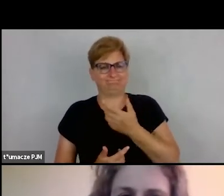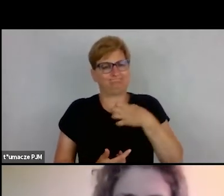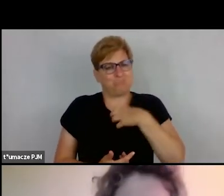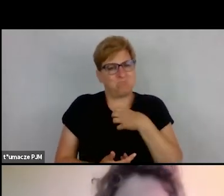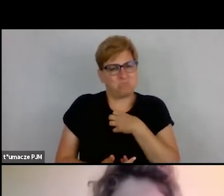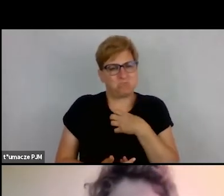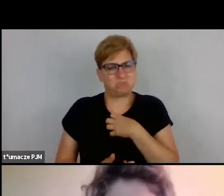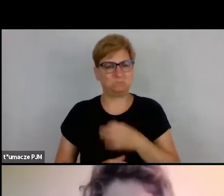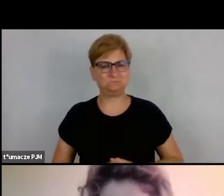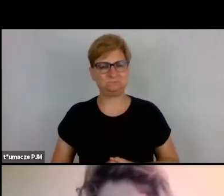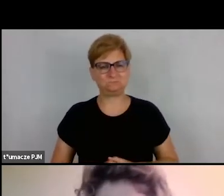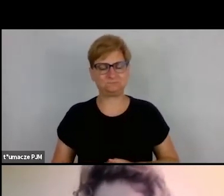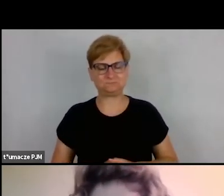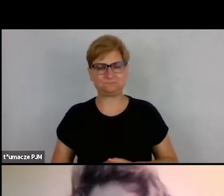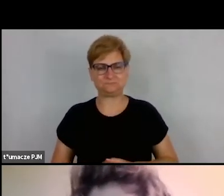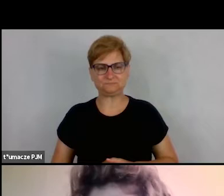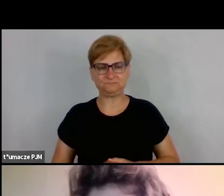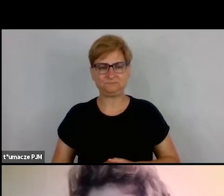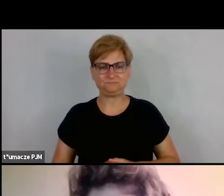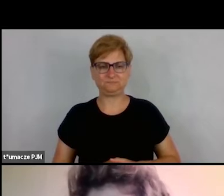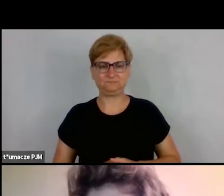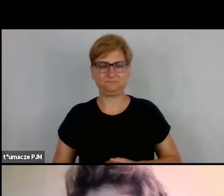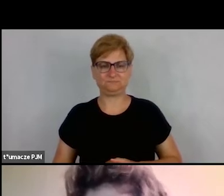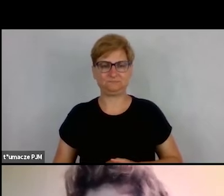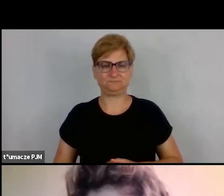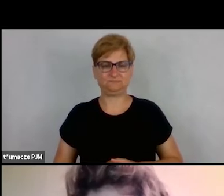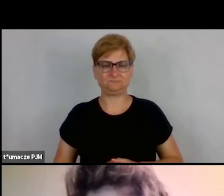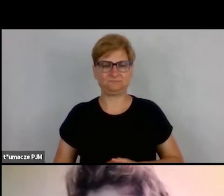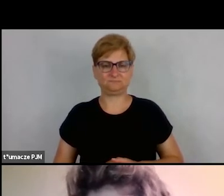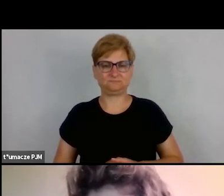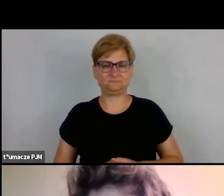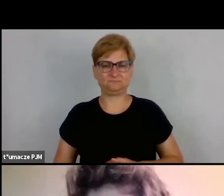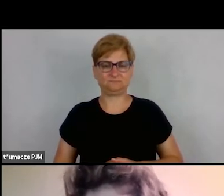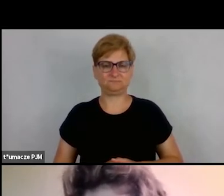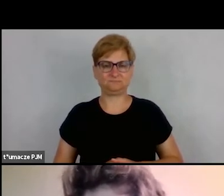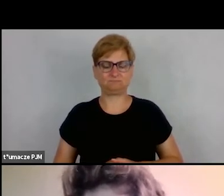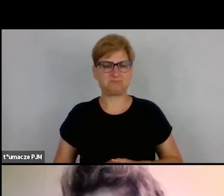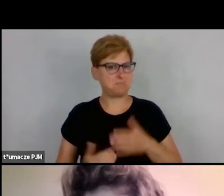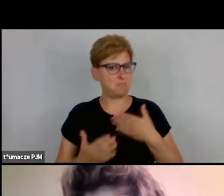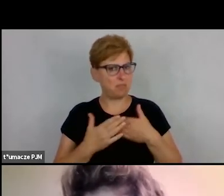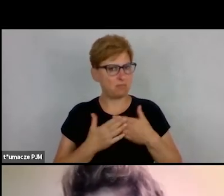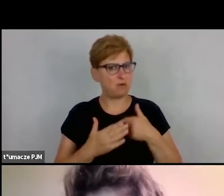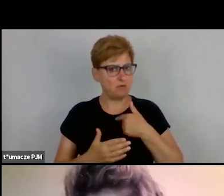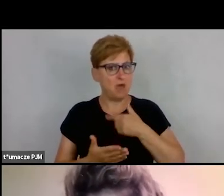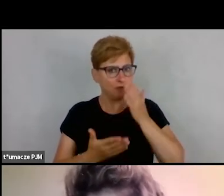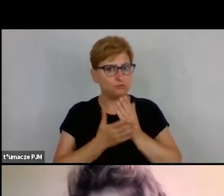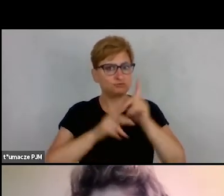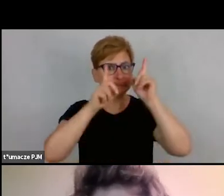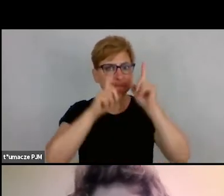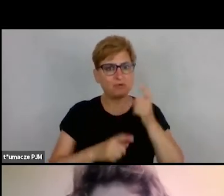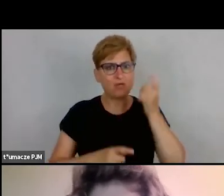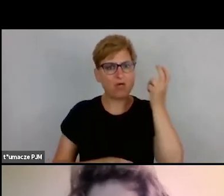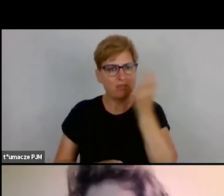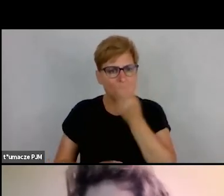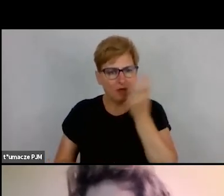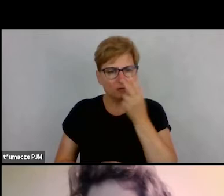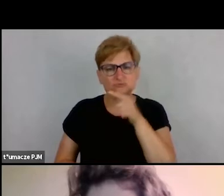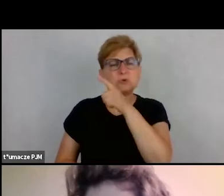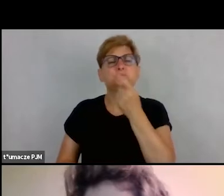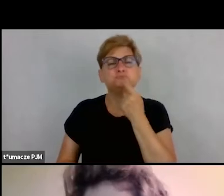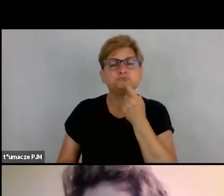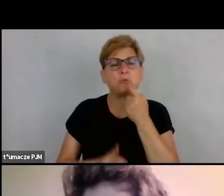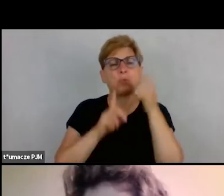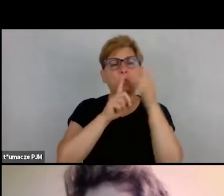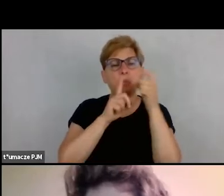really focused on this question of violence. What's my potential for violence? What's the potential of violence for people around me? And